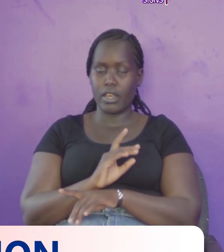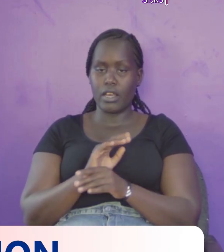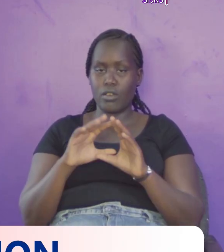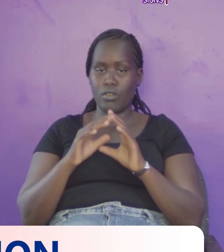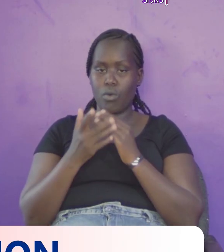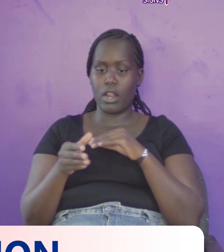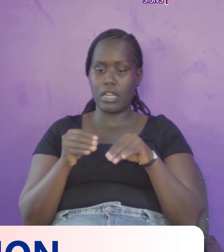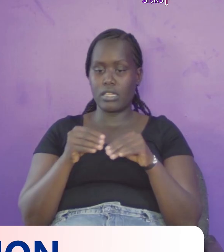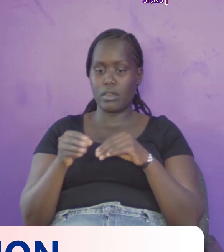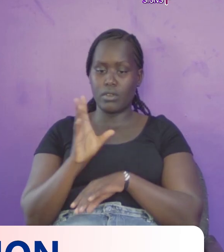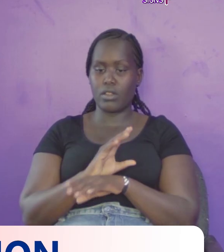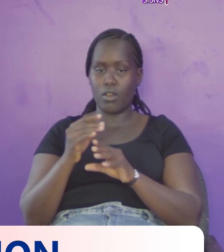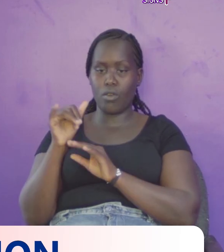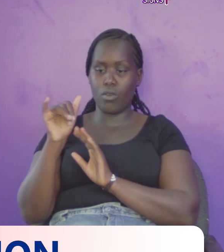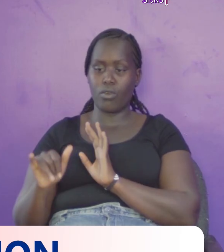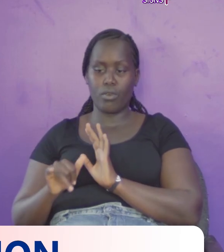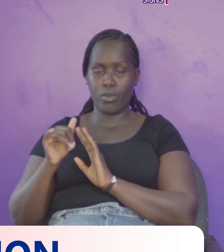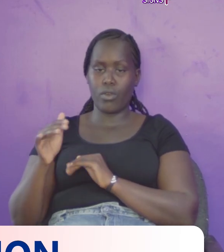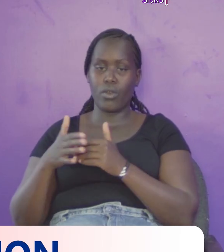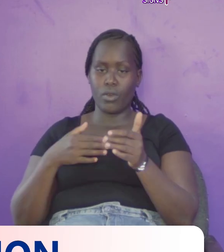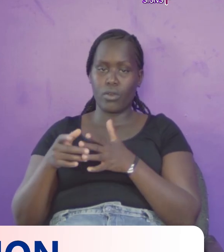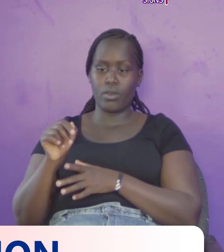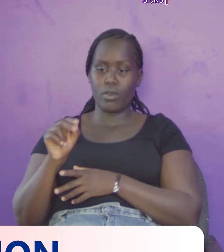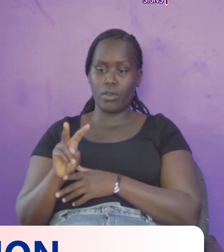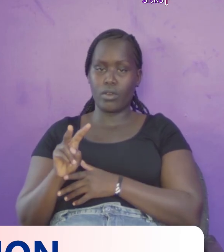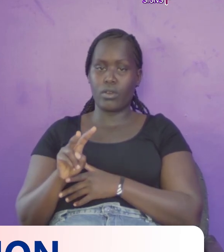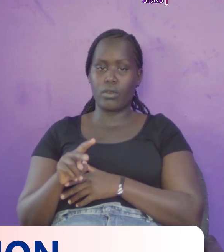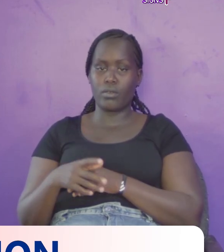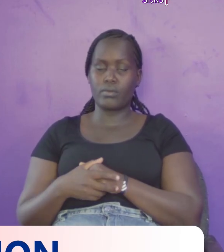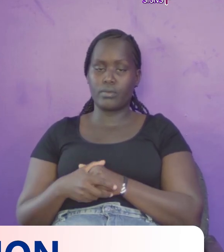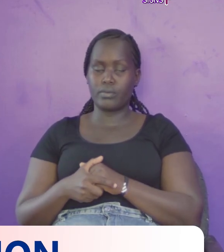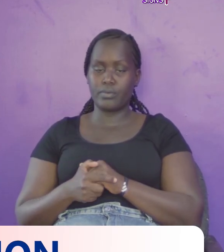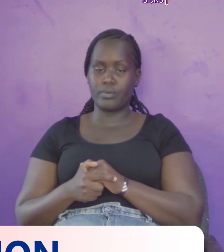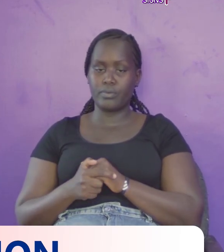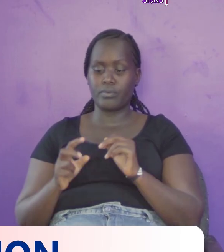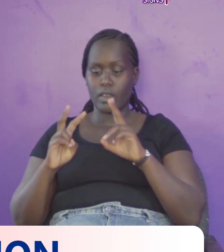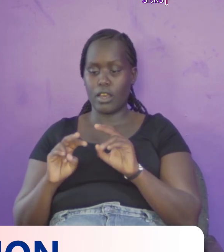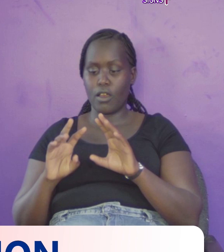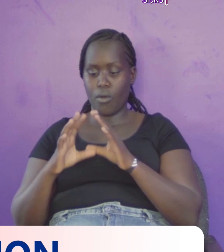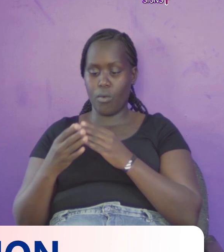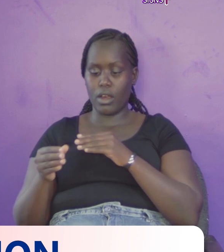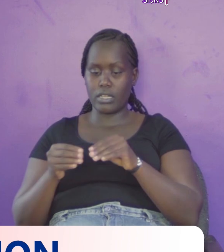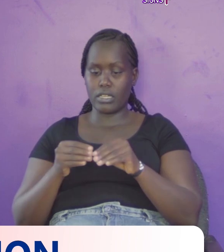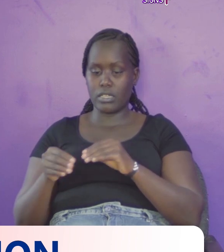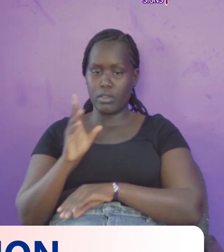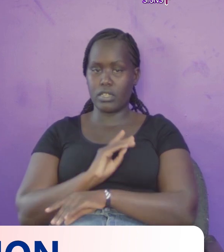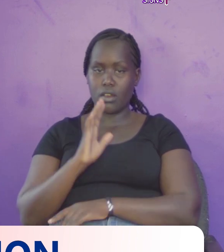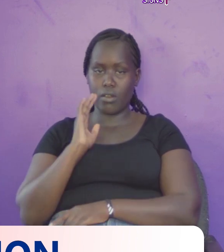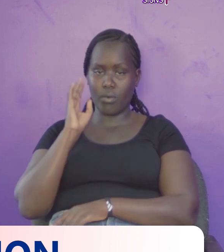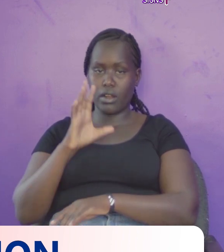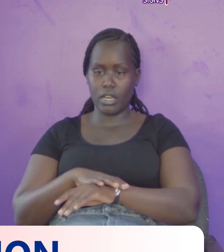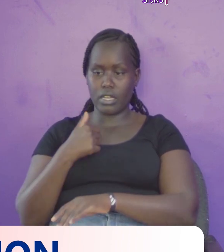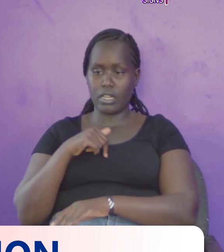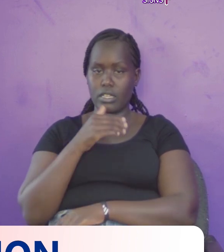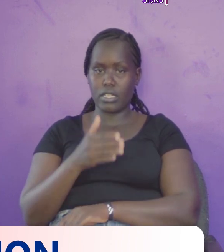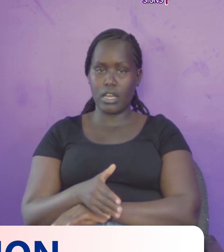Disabilities Day, so go on YouTube, Science TV, playlists, check World Disabilities Day. You'll find us there.